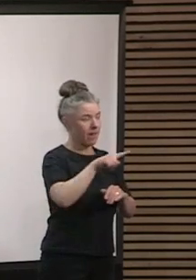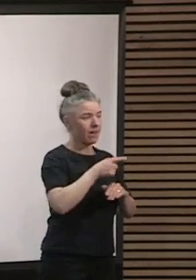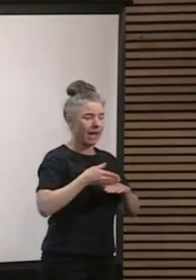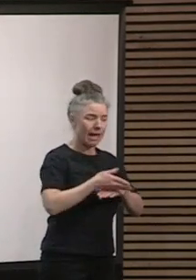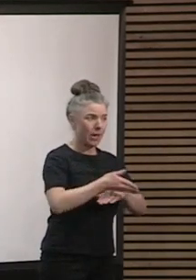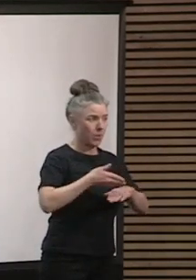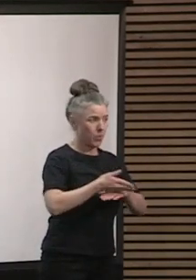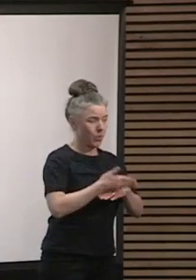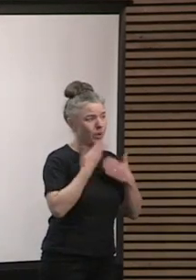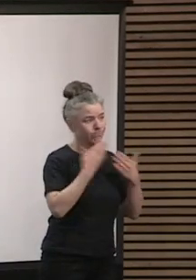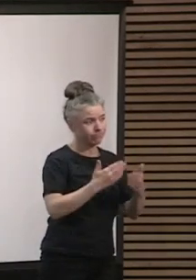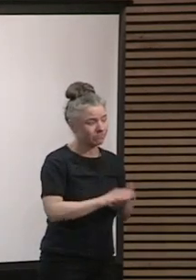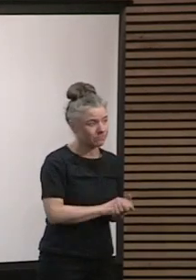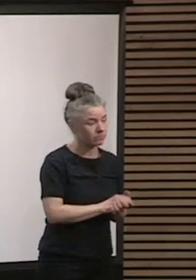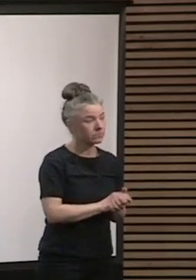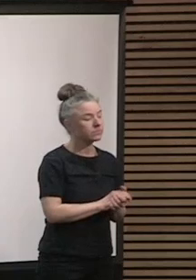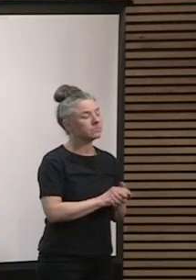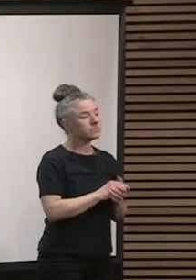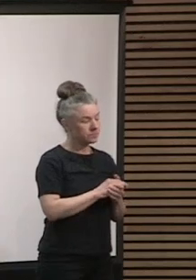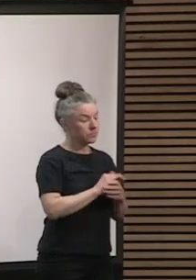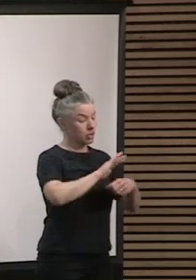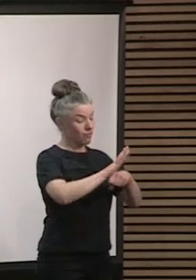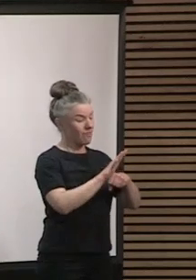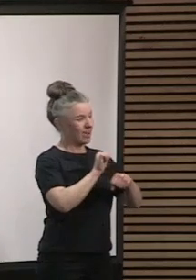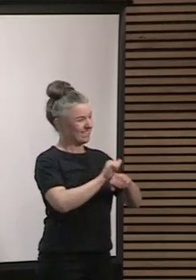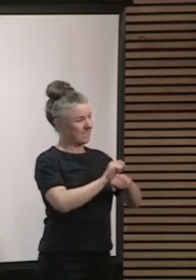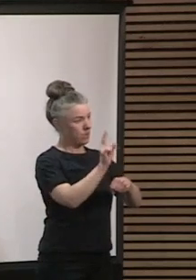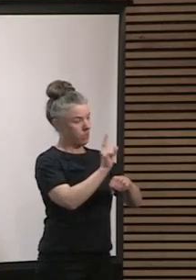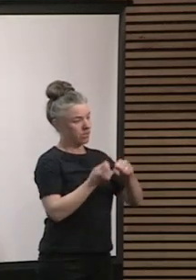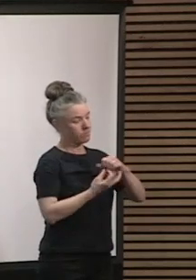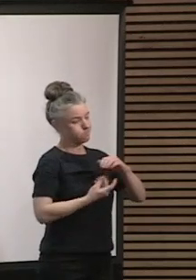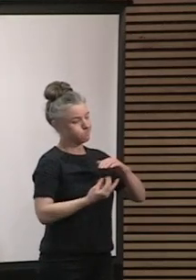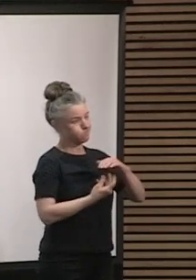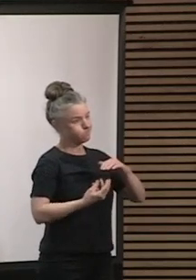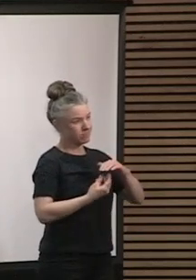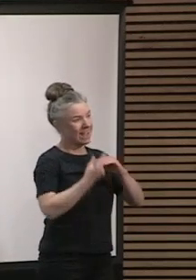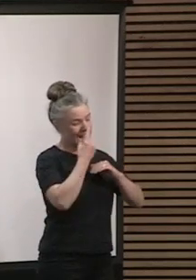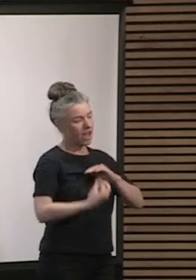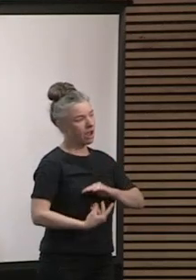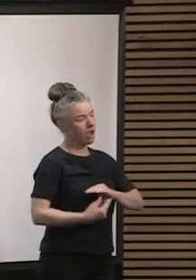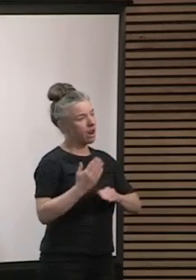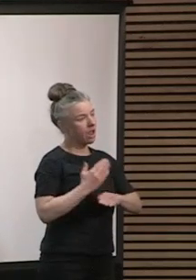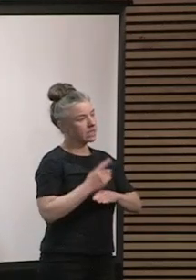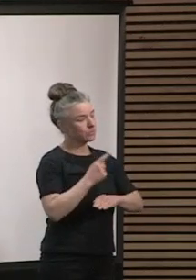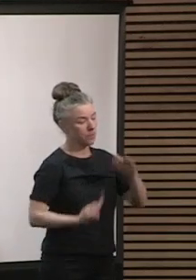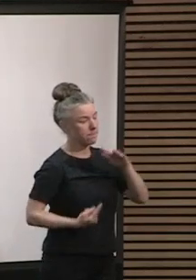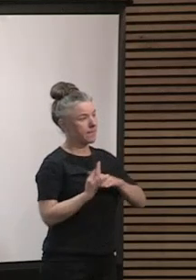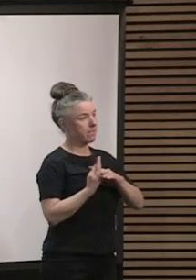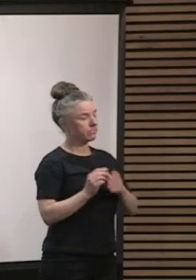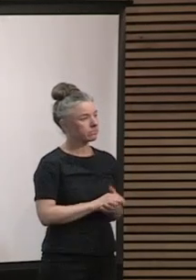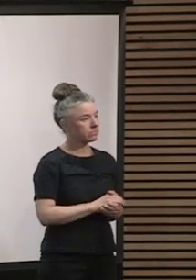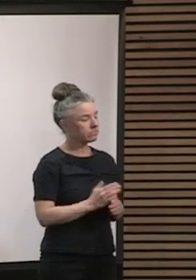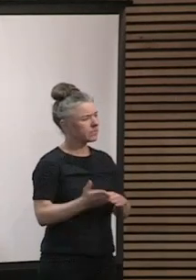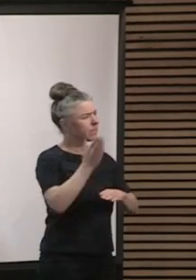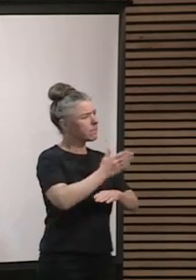know. We know the incubation period for COVID-19 and our experience of previous clusters, some of which reached